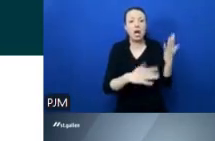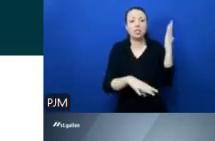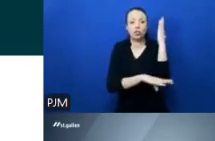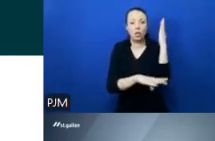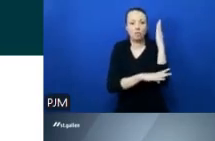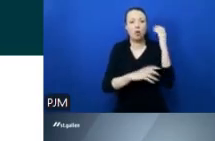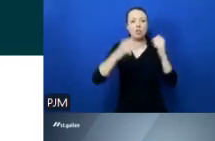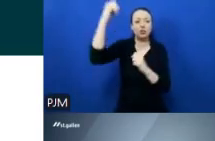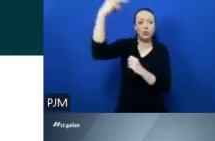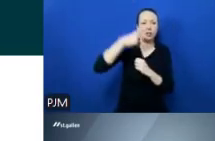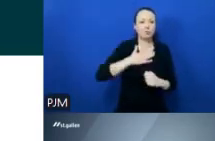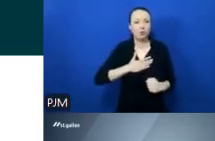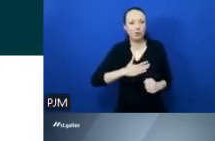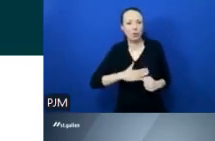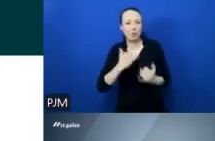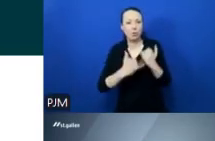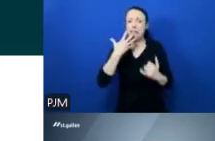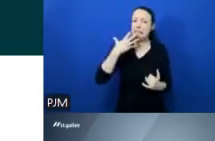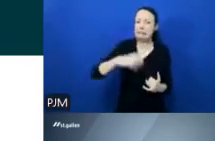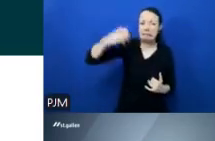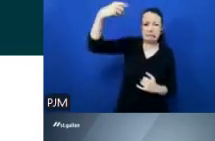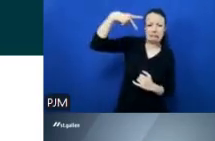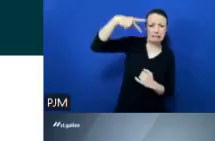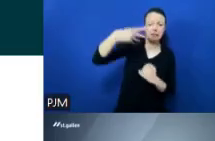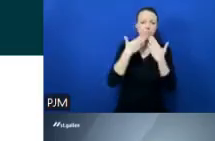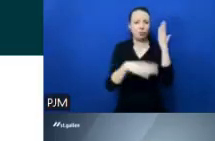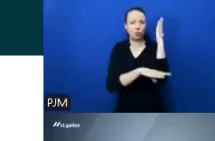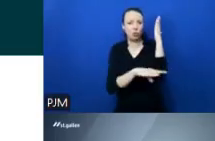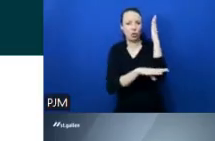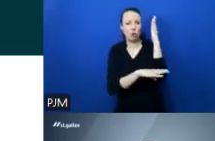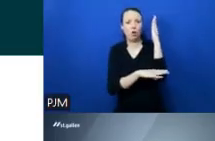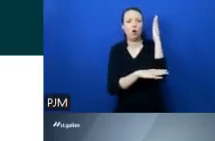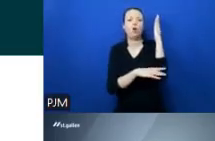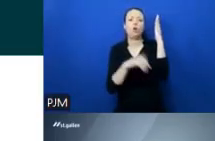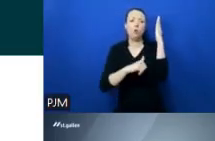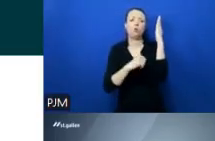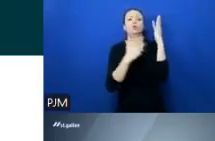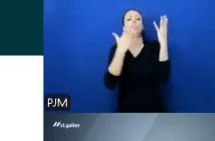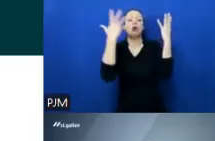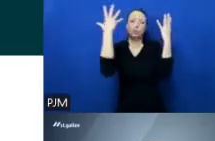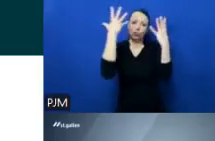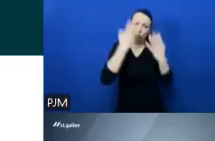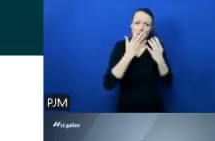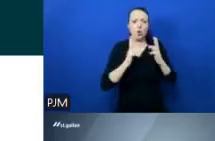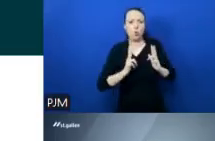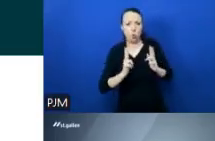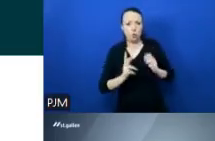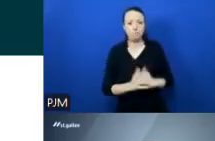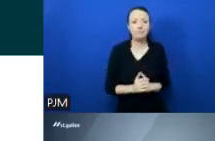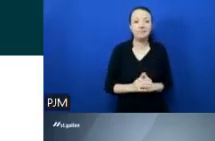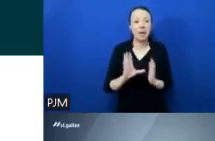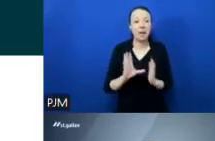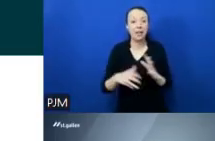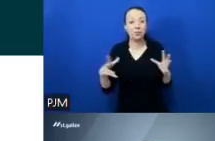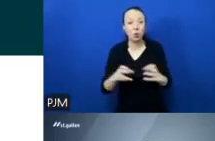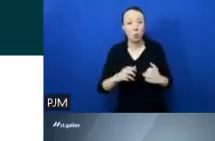the shade and coolness during the very hot times. What are other advantages of a sponge